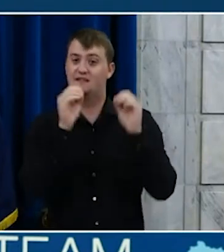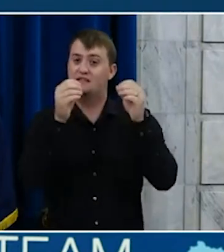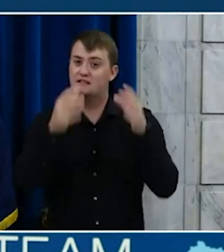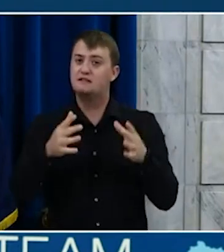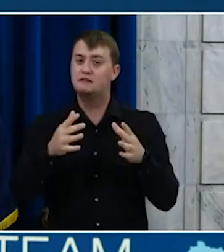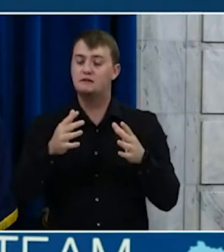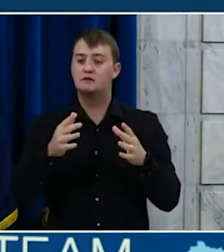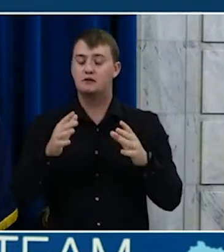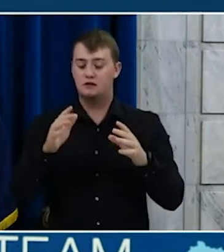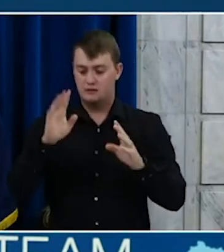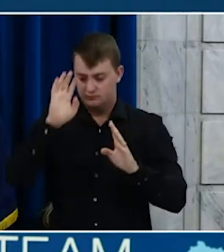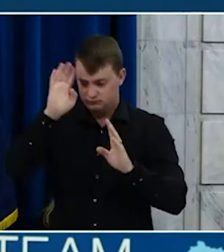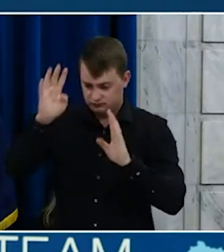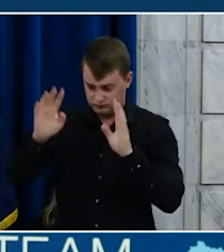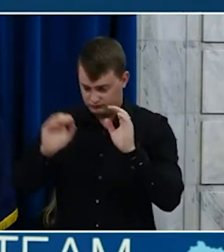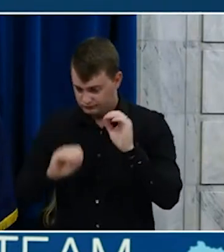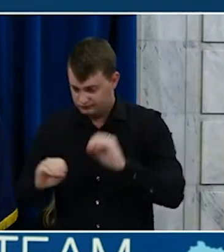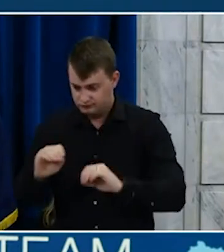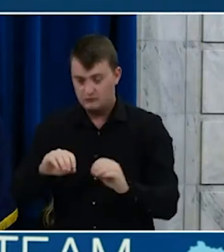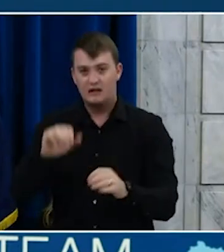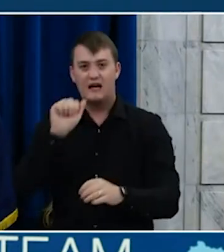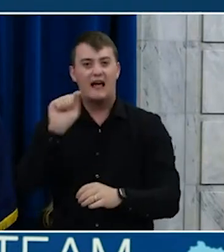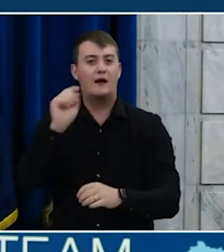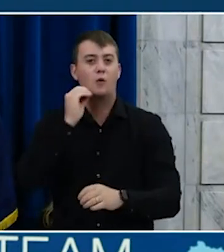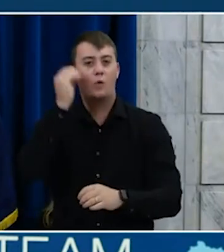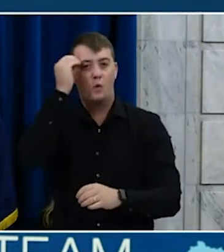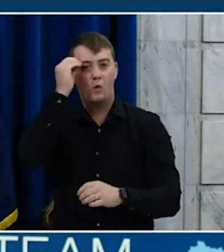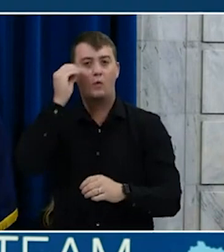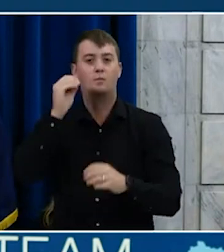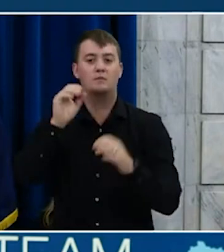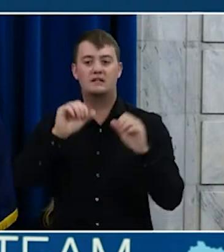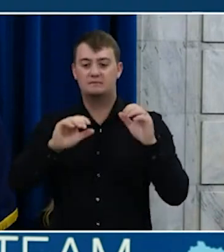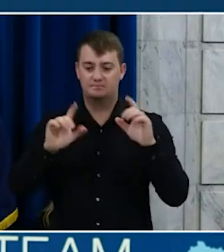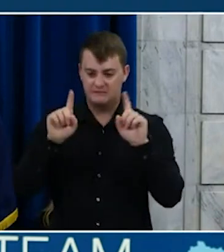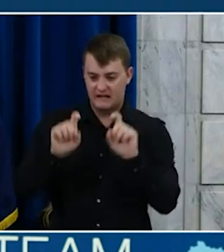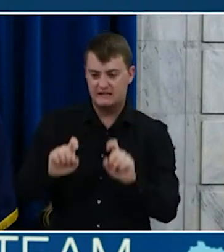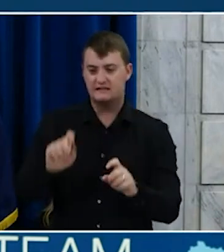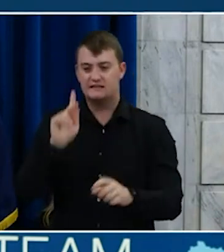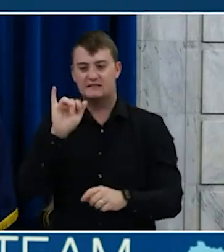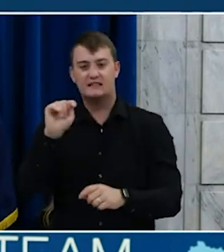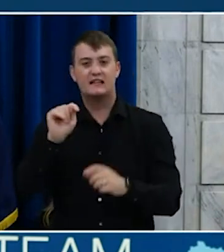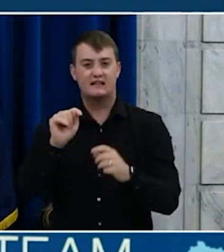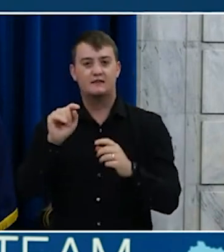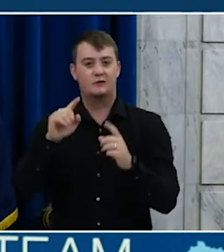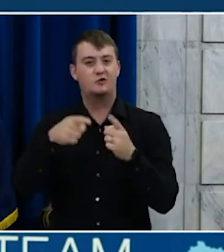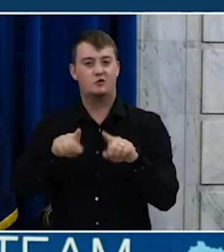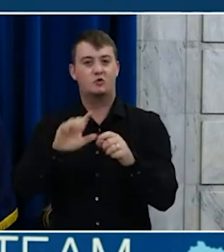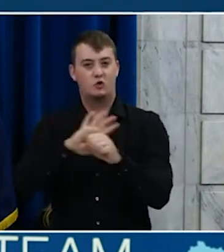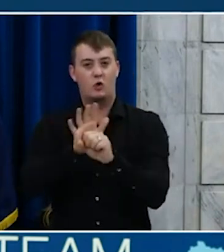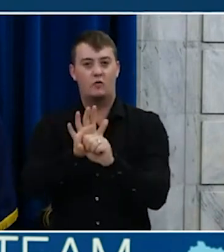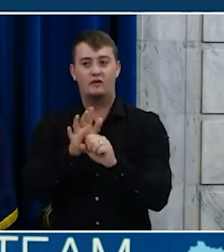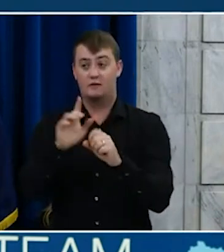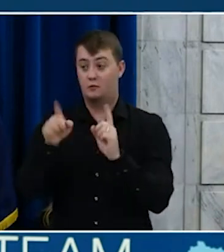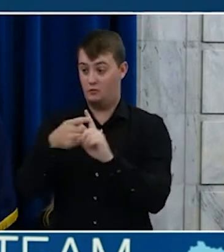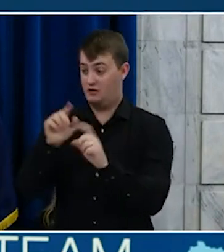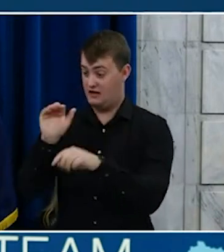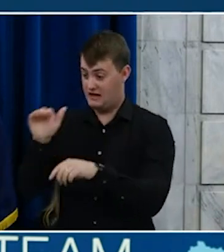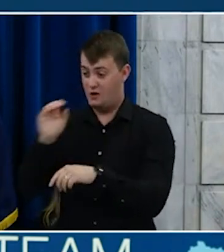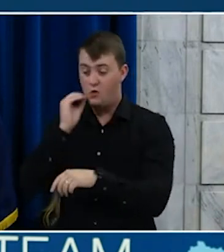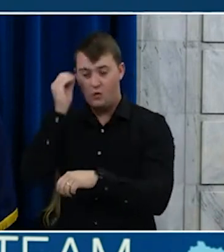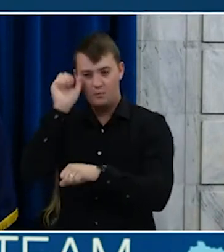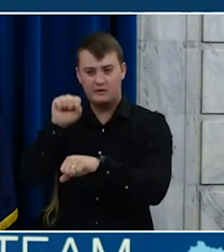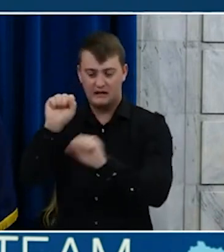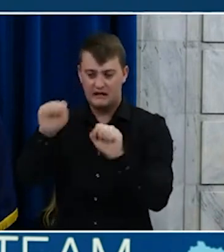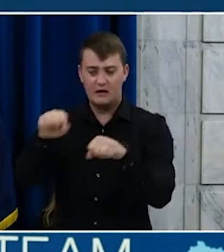put together at-home experiment kits during COVID and delivered them to students' homes so they could work on their projects together